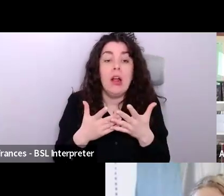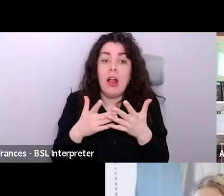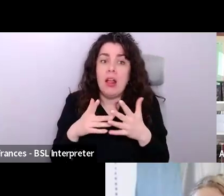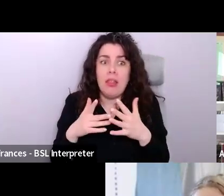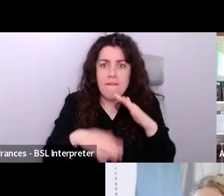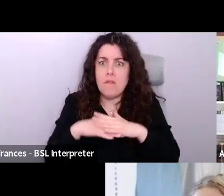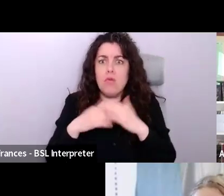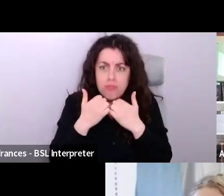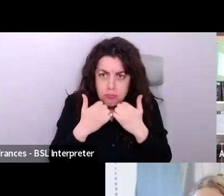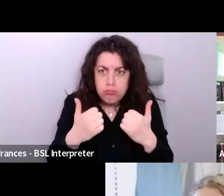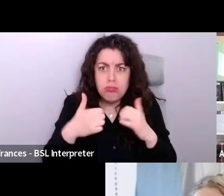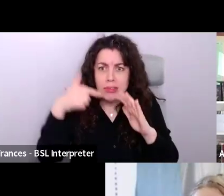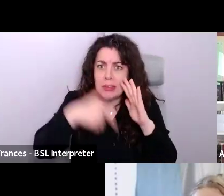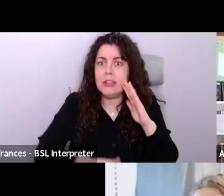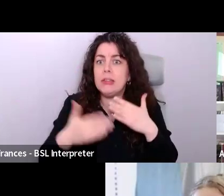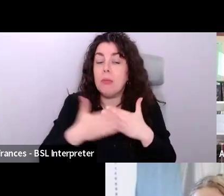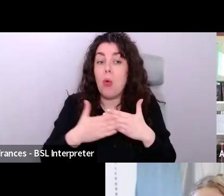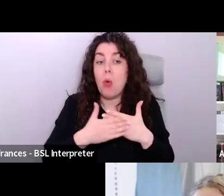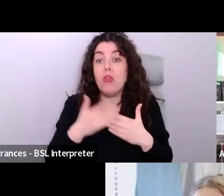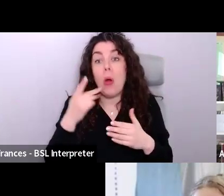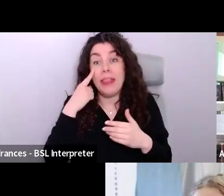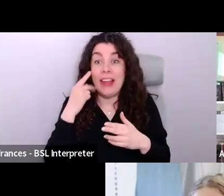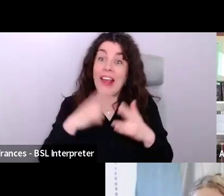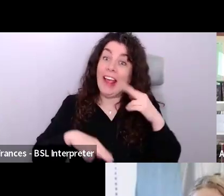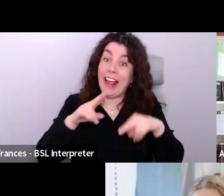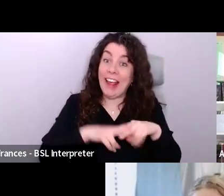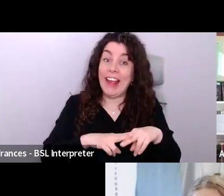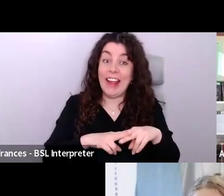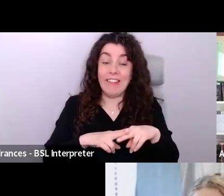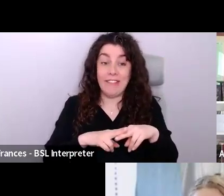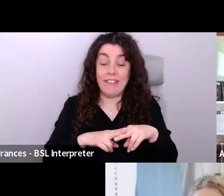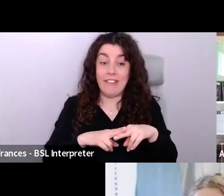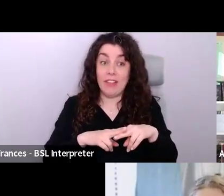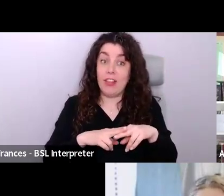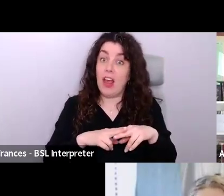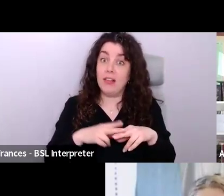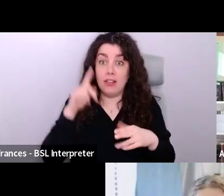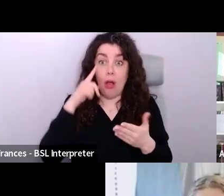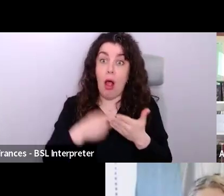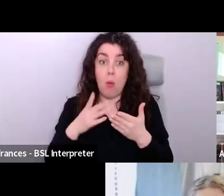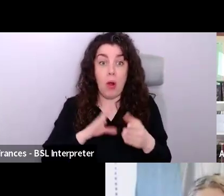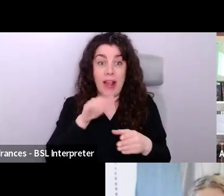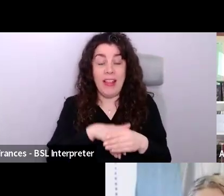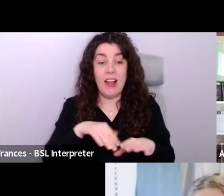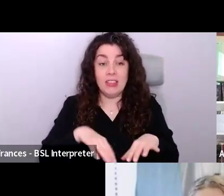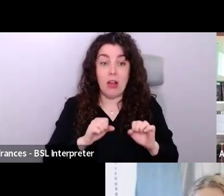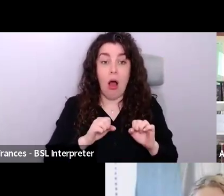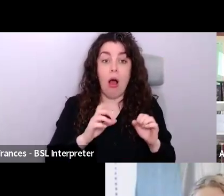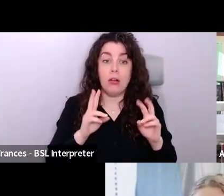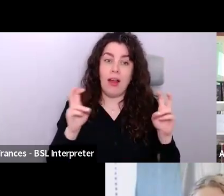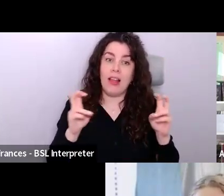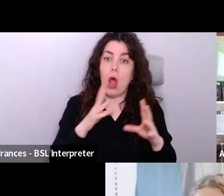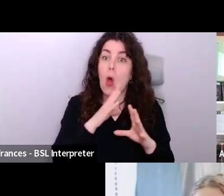their EDI. So if companies are on the journey, they start at committed, which means they are at